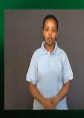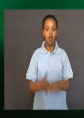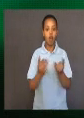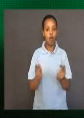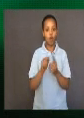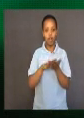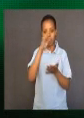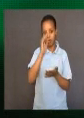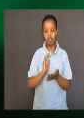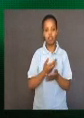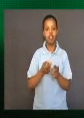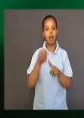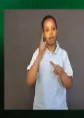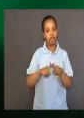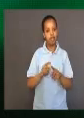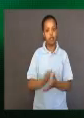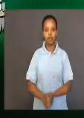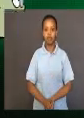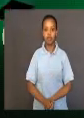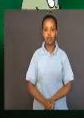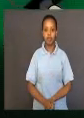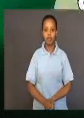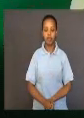Let's get back to our lesson.